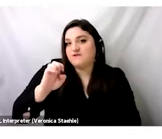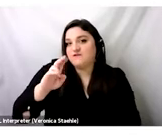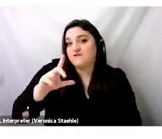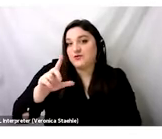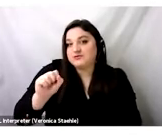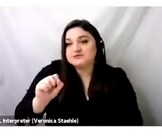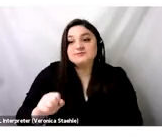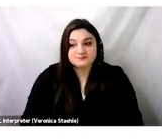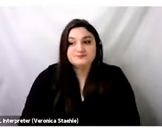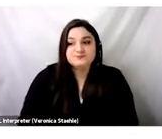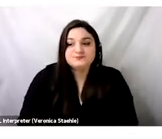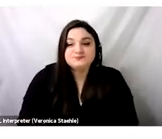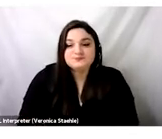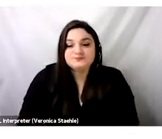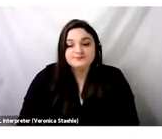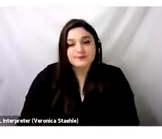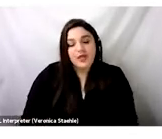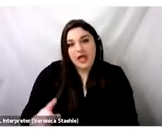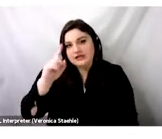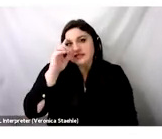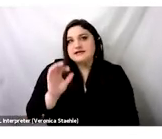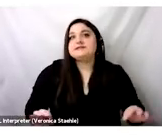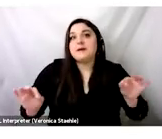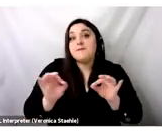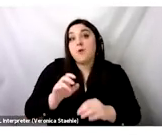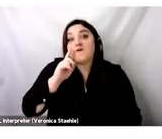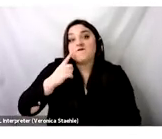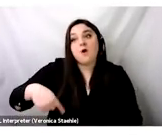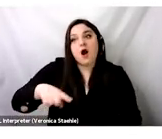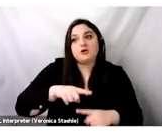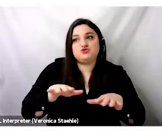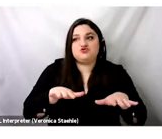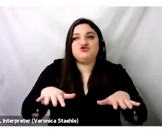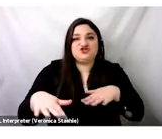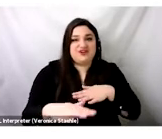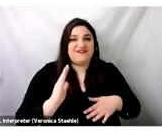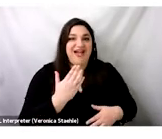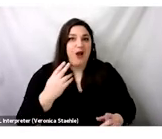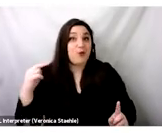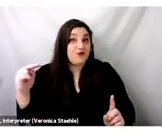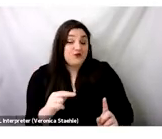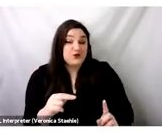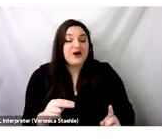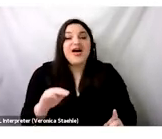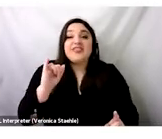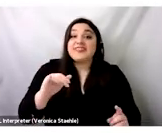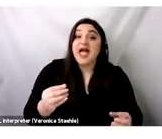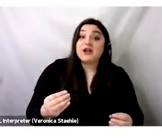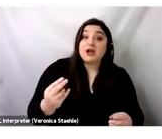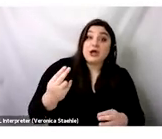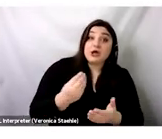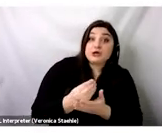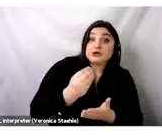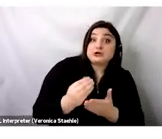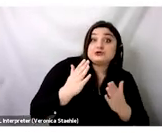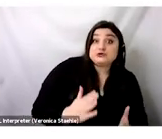because I think shifting the understanding from a consumer perspective, although that is totally valid and really important, and talking